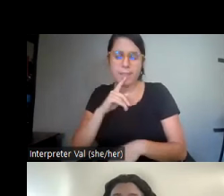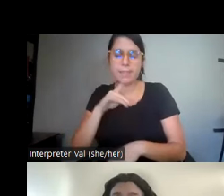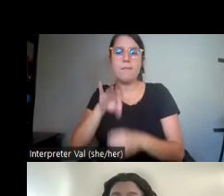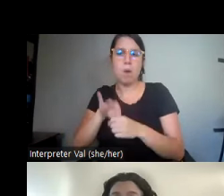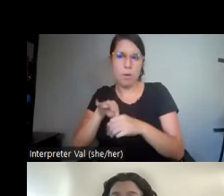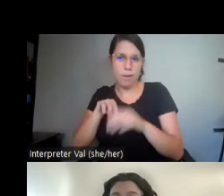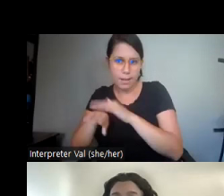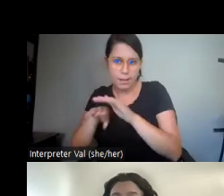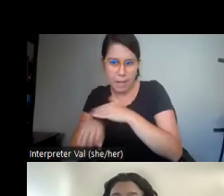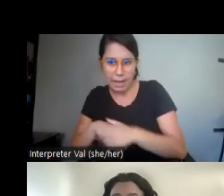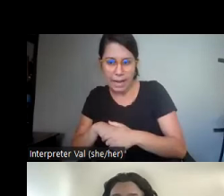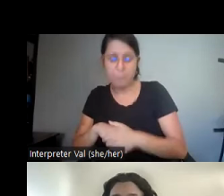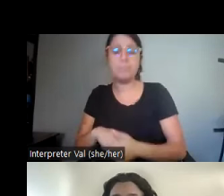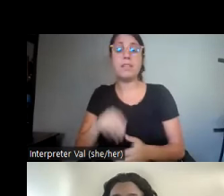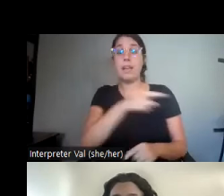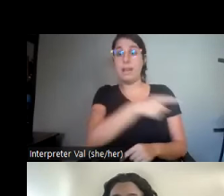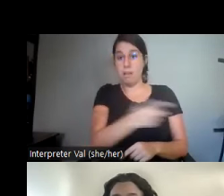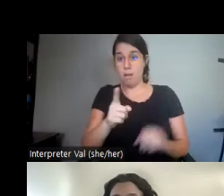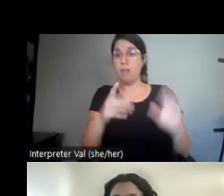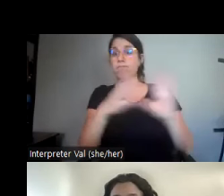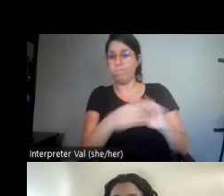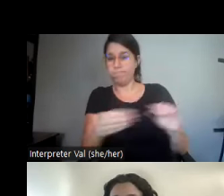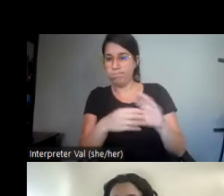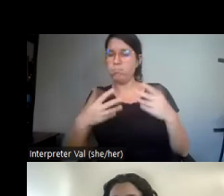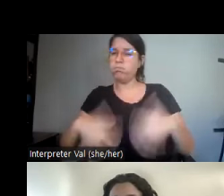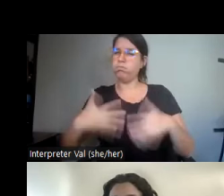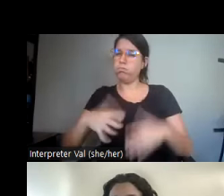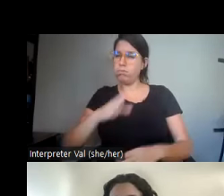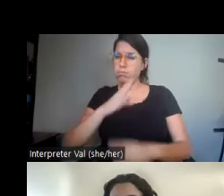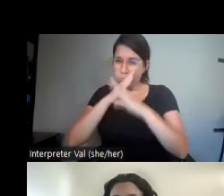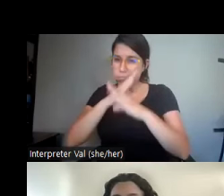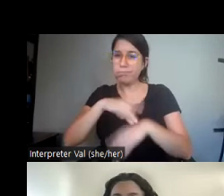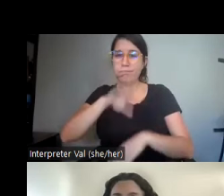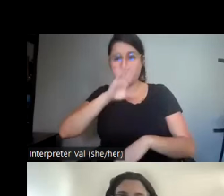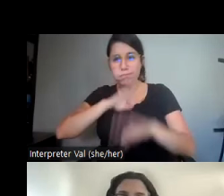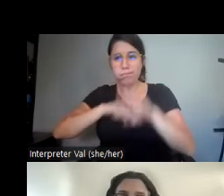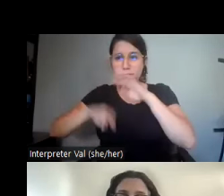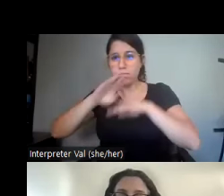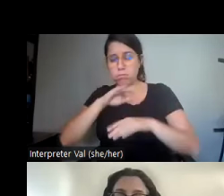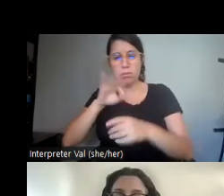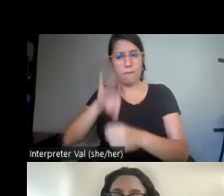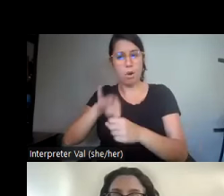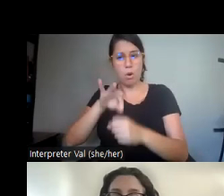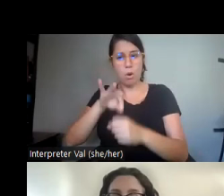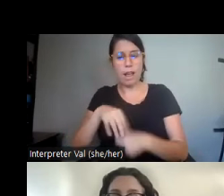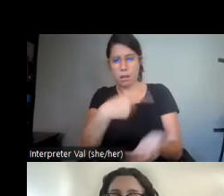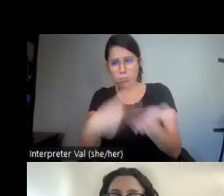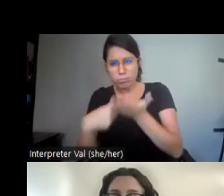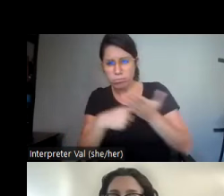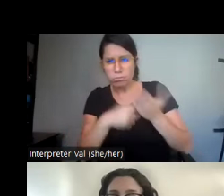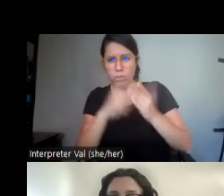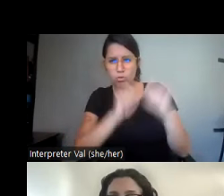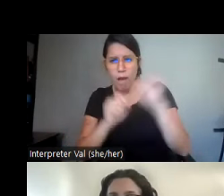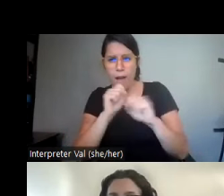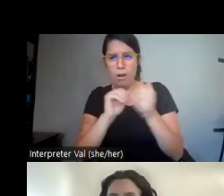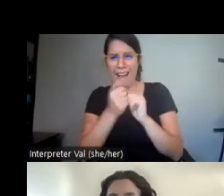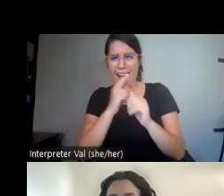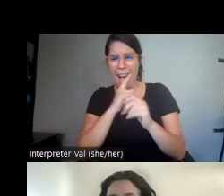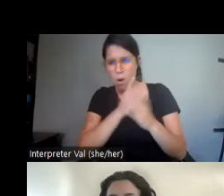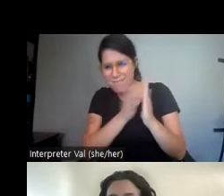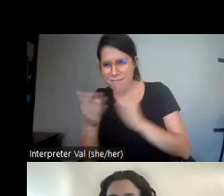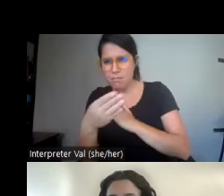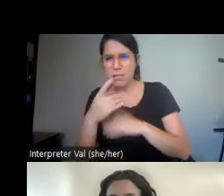people have shared their experiences facing barriers to voting and have discussed strategies that they've used for breaking down